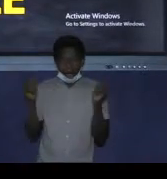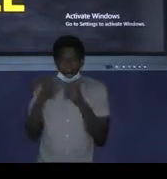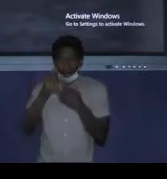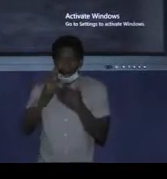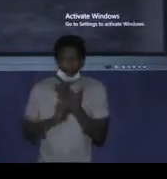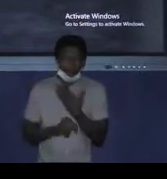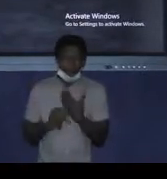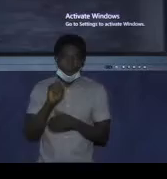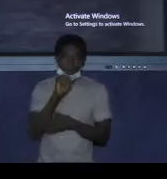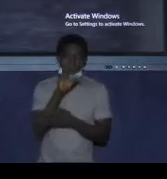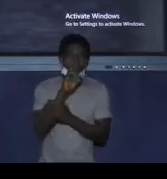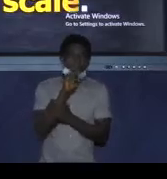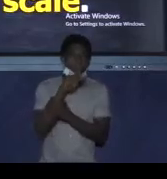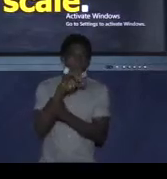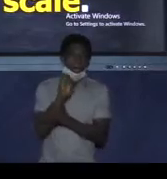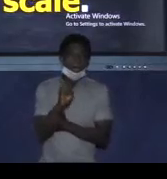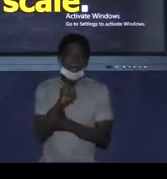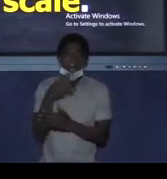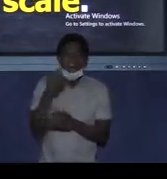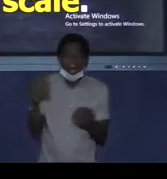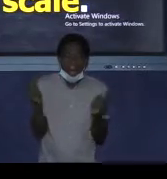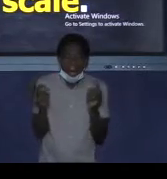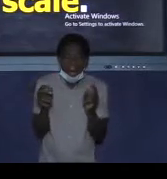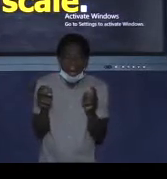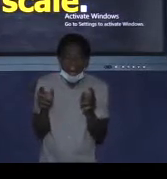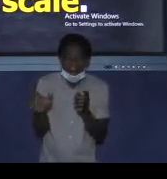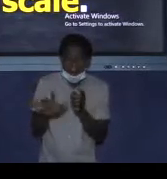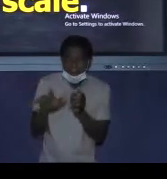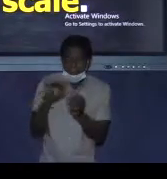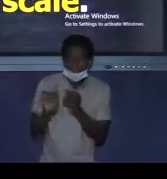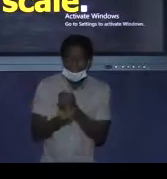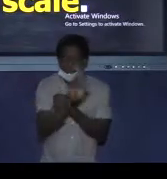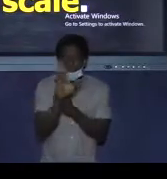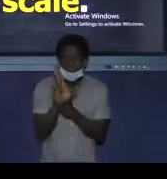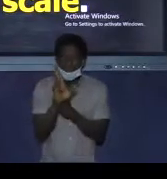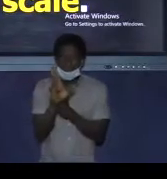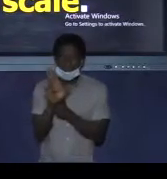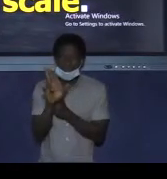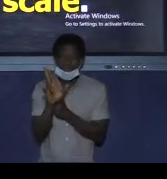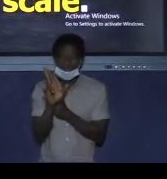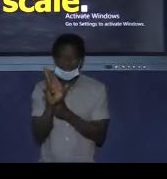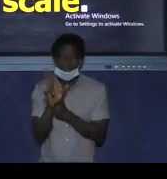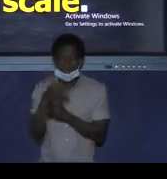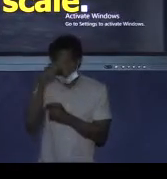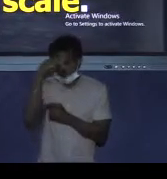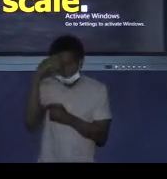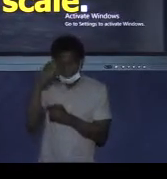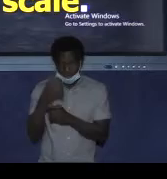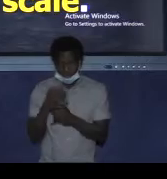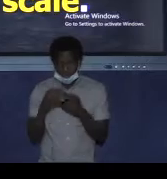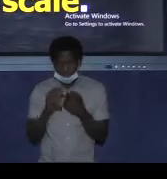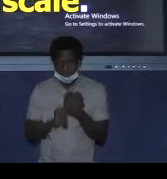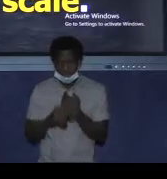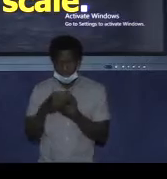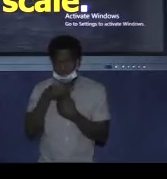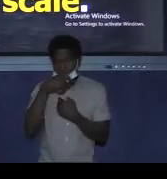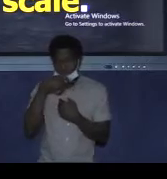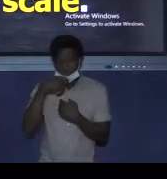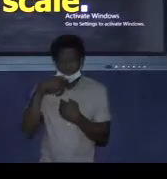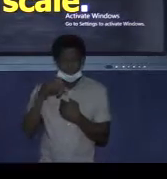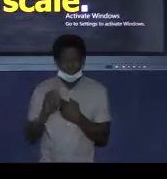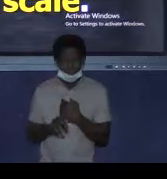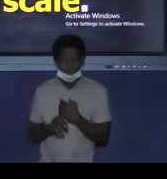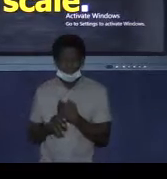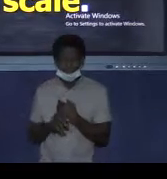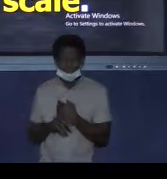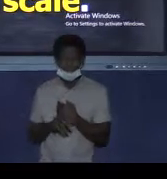symbol of temperature scale. The commonly used temperature scales are the degrees Celsius